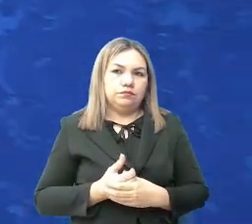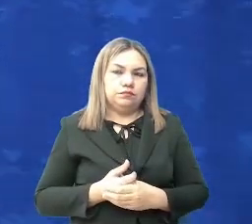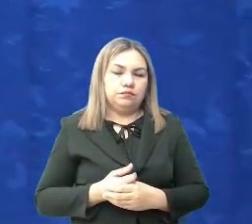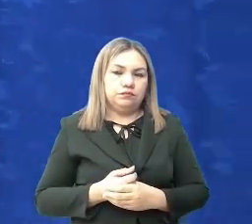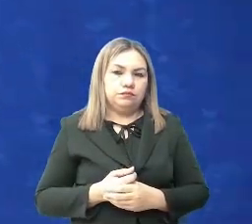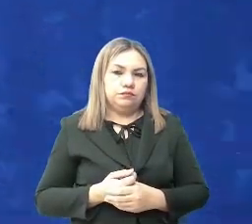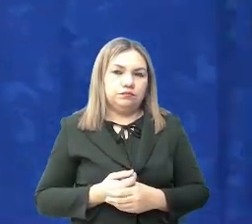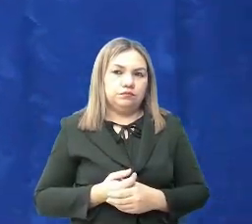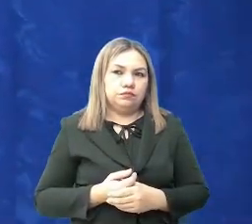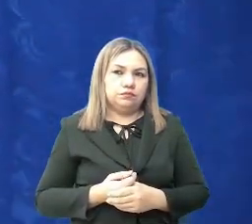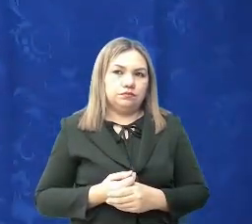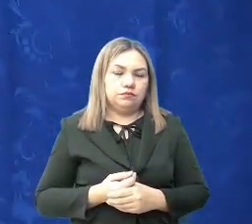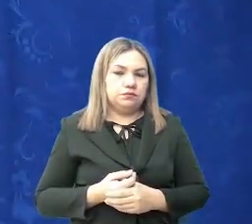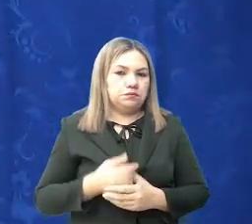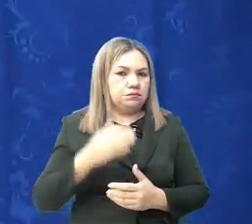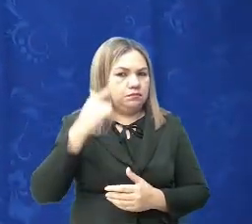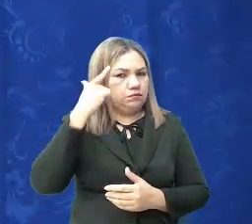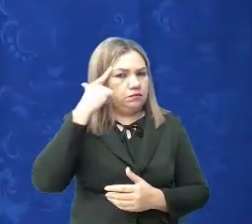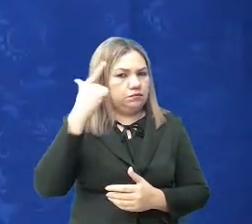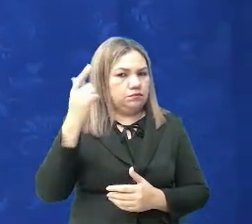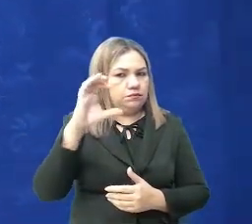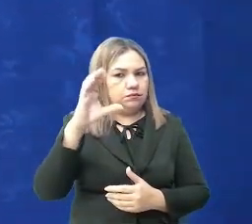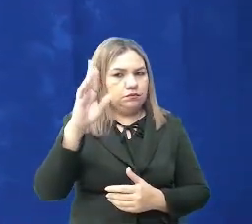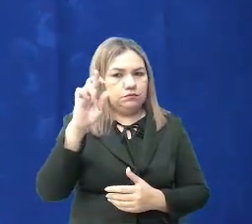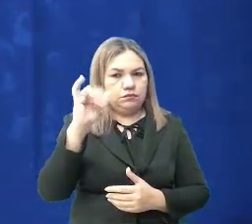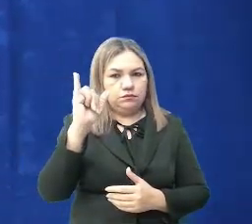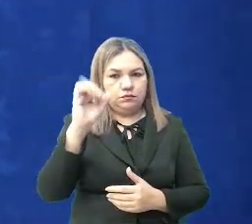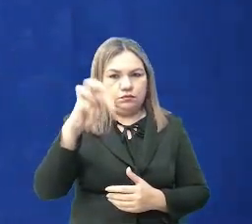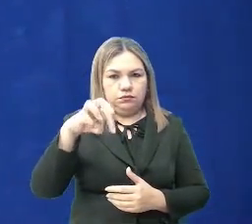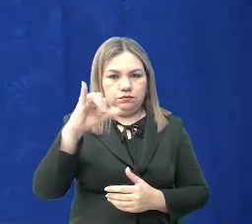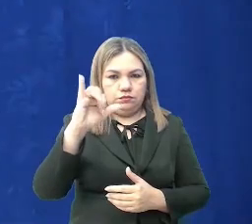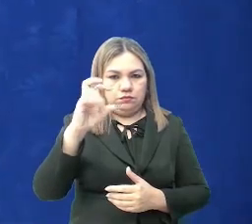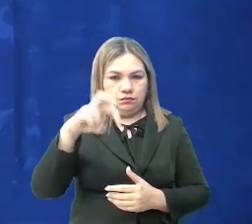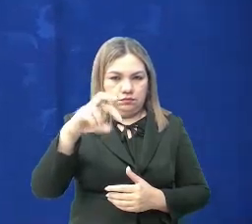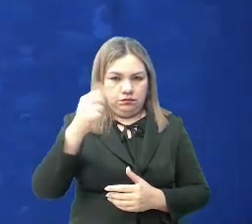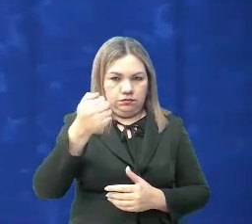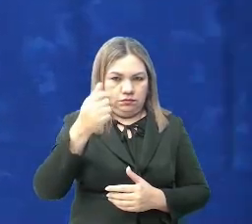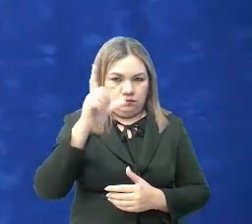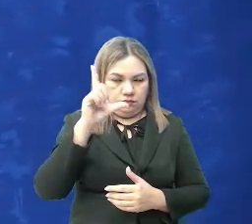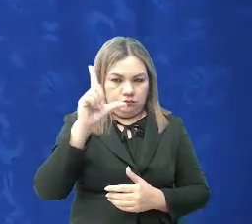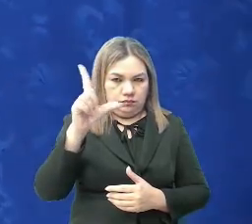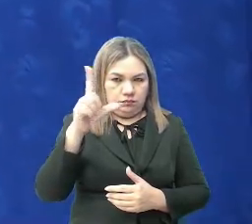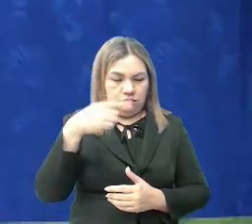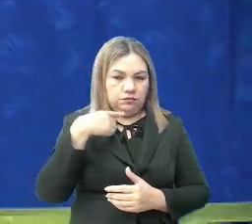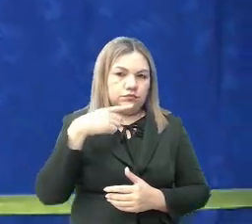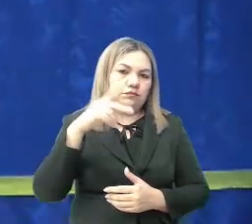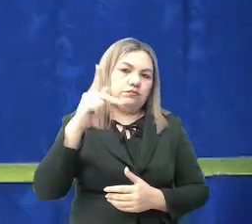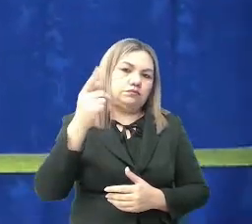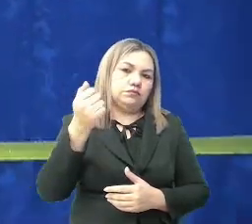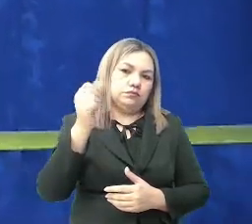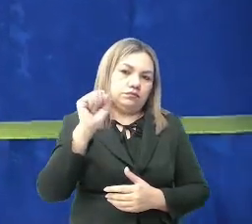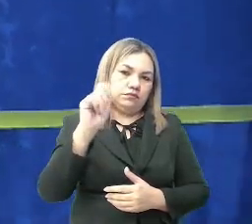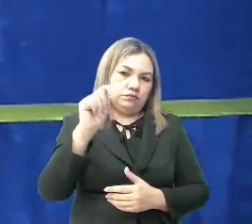Say a word of God. Imagine what criminal mentality that Ahab had.